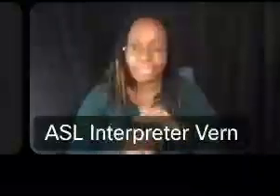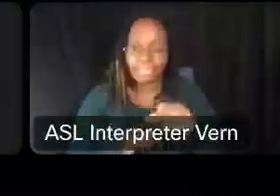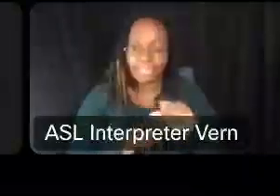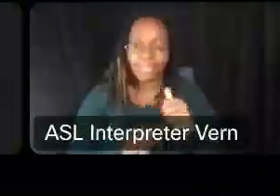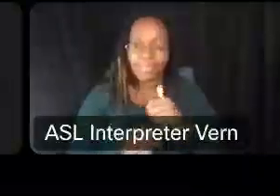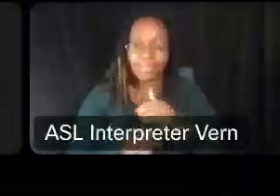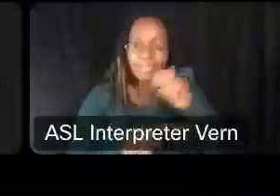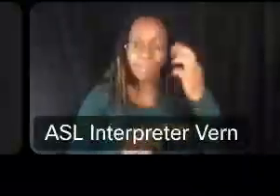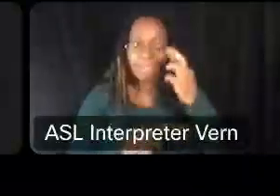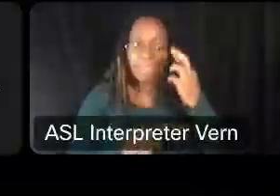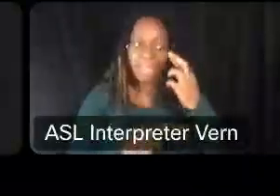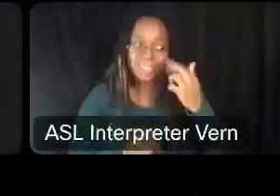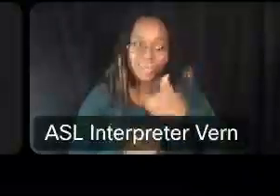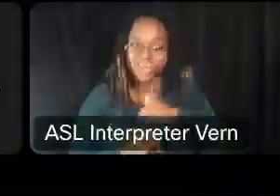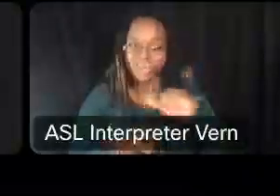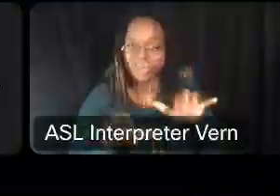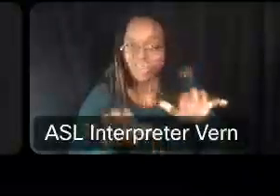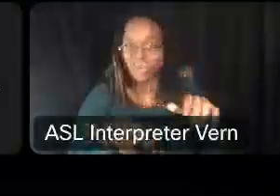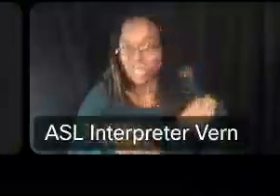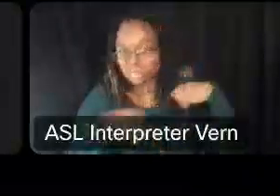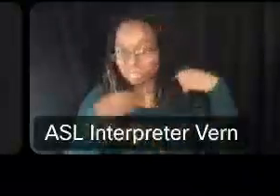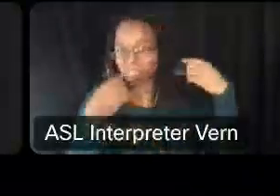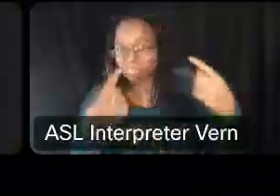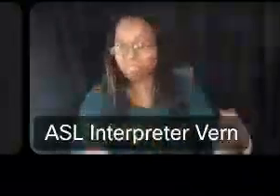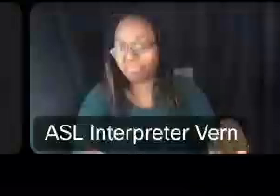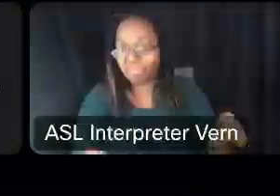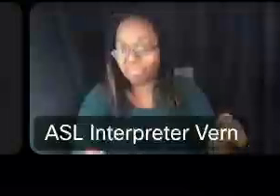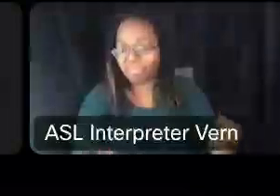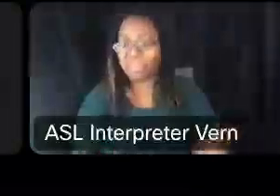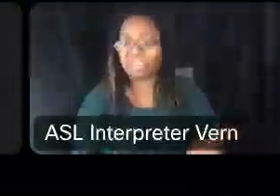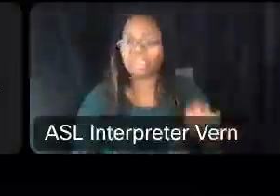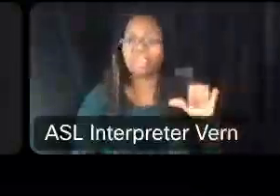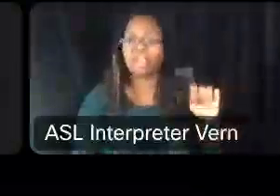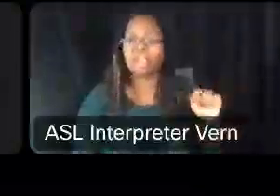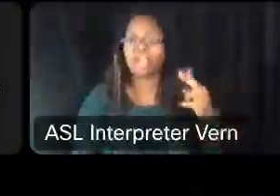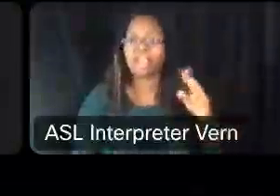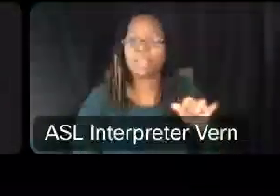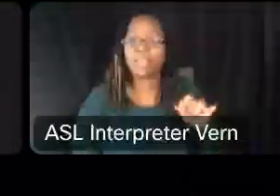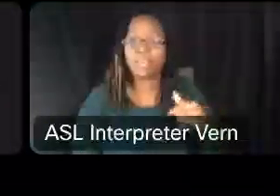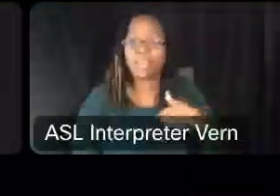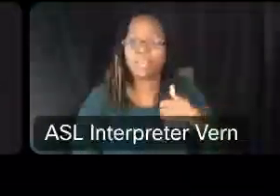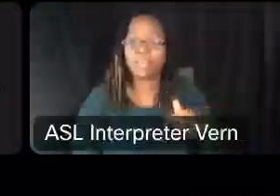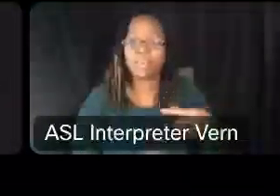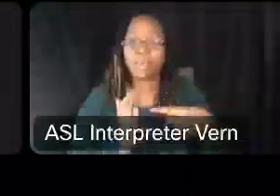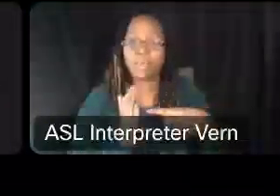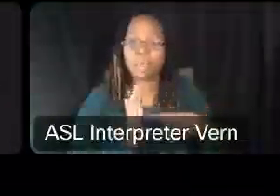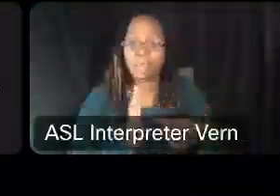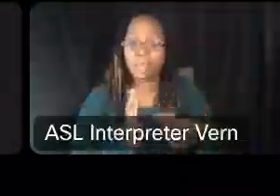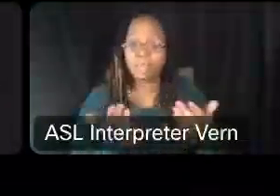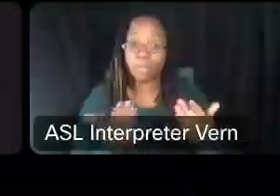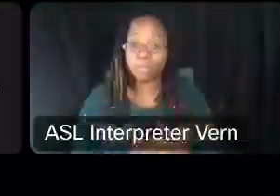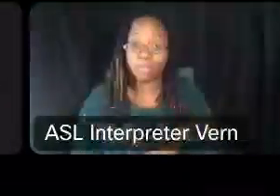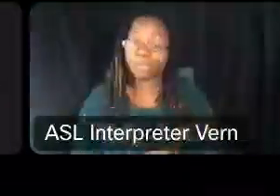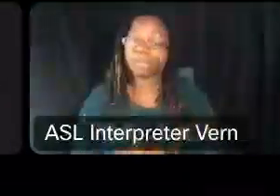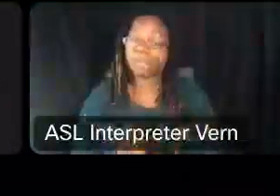always done to begin with. Kathy, would you like to share a couple of examples of this? Sure, thank you. I